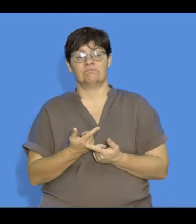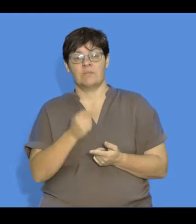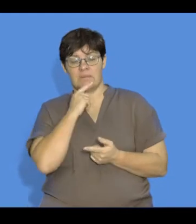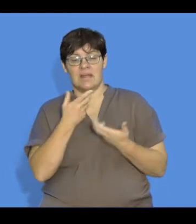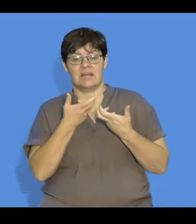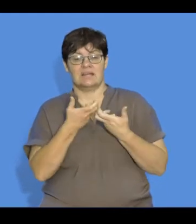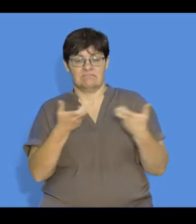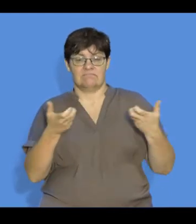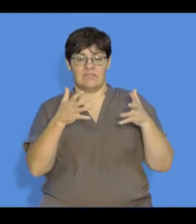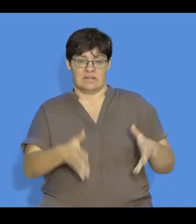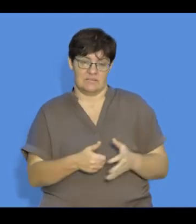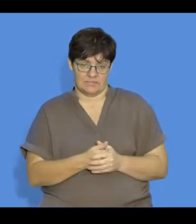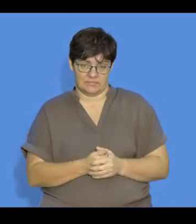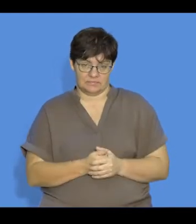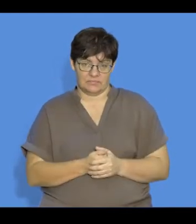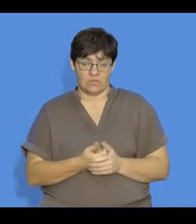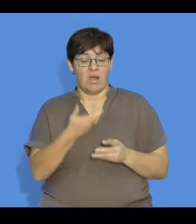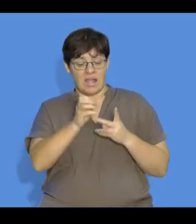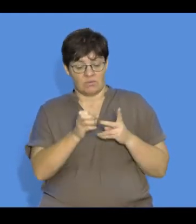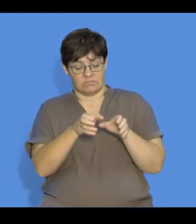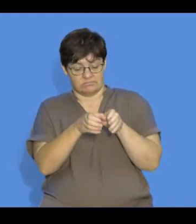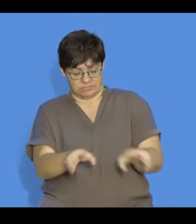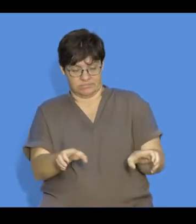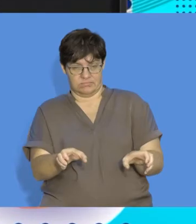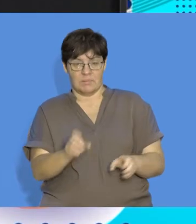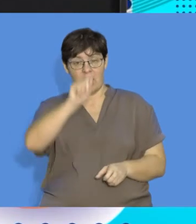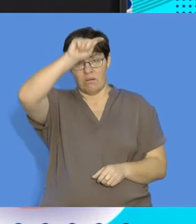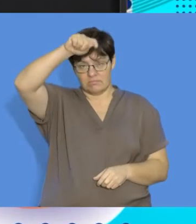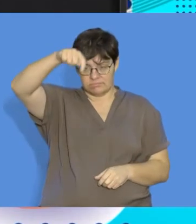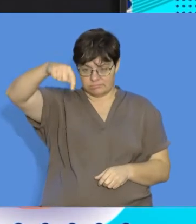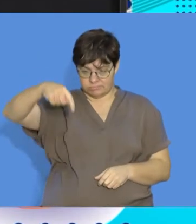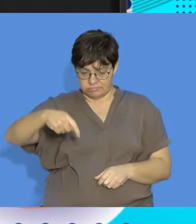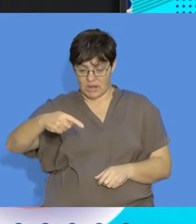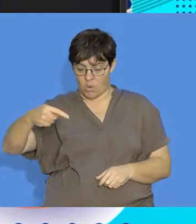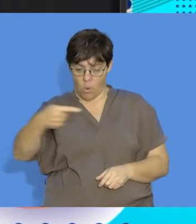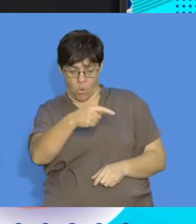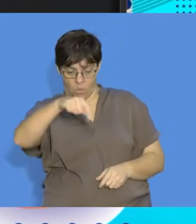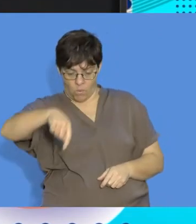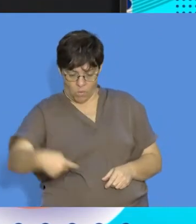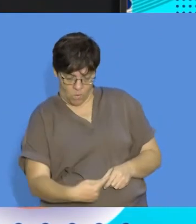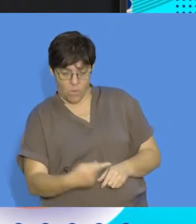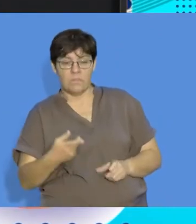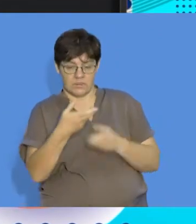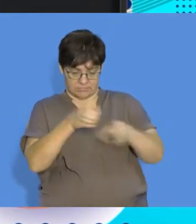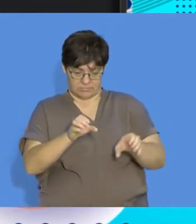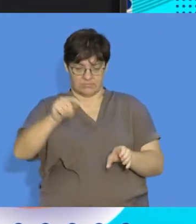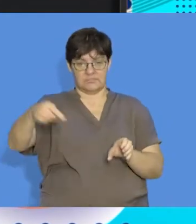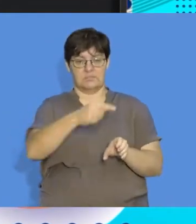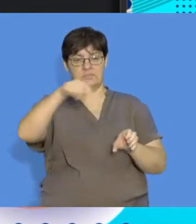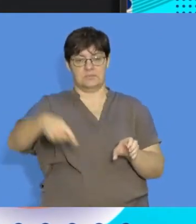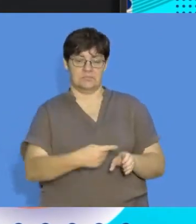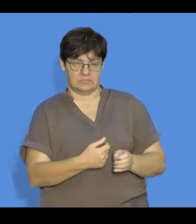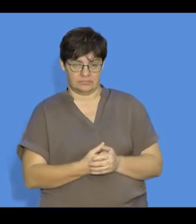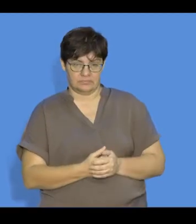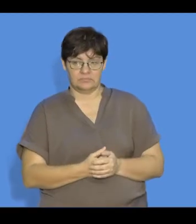a current divider. So in other words, current is split, because we've got more than one alternative path.